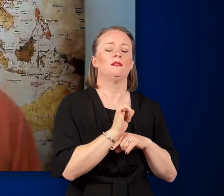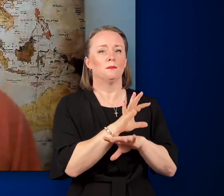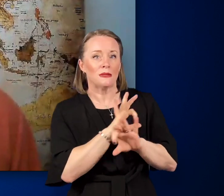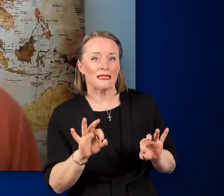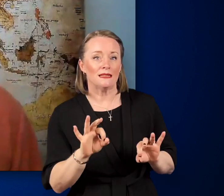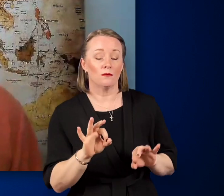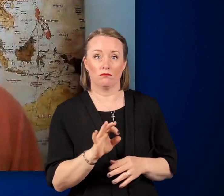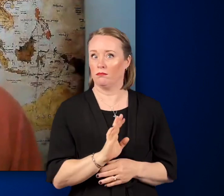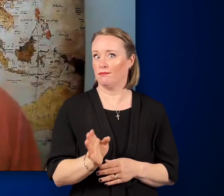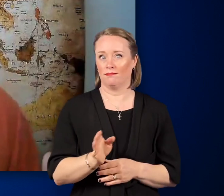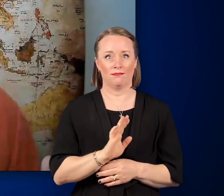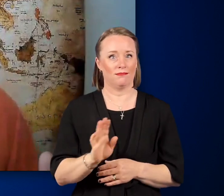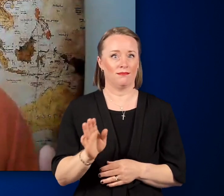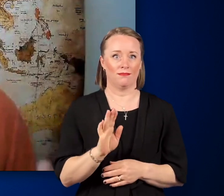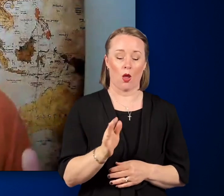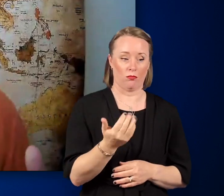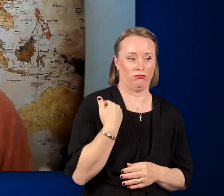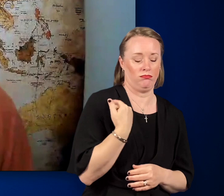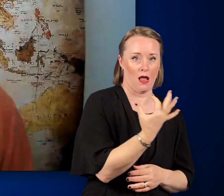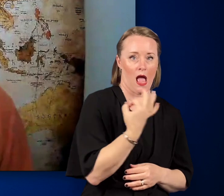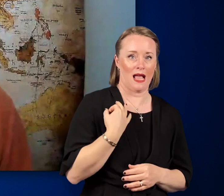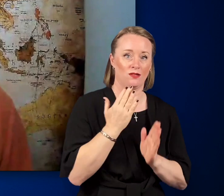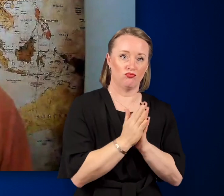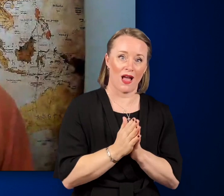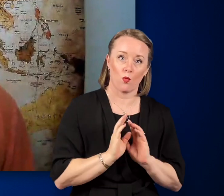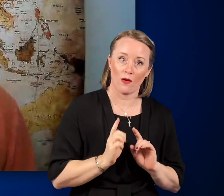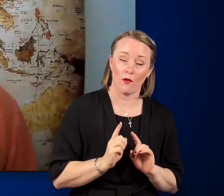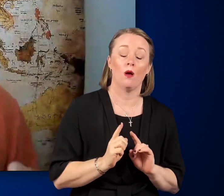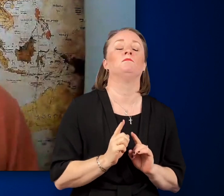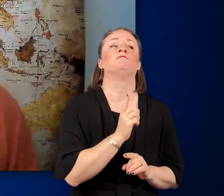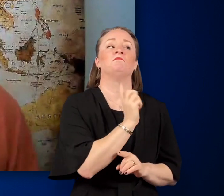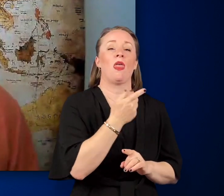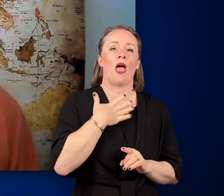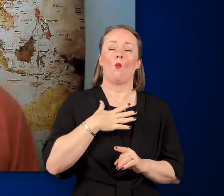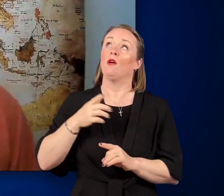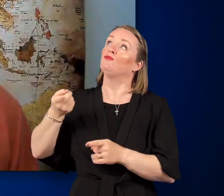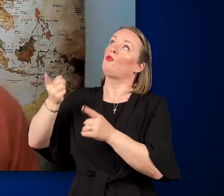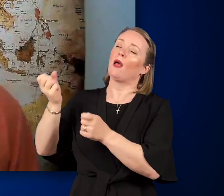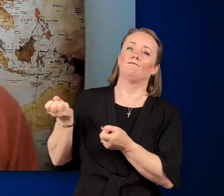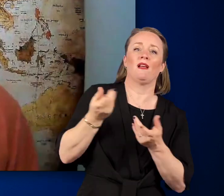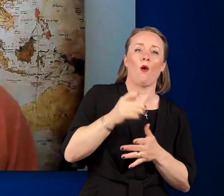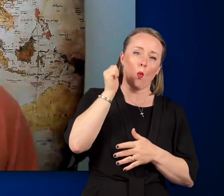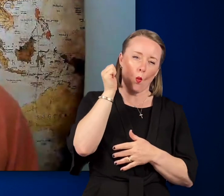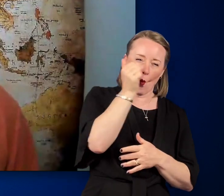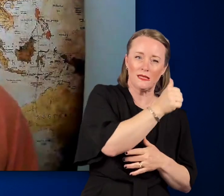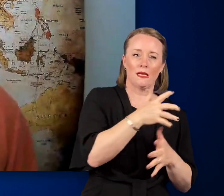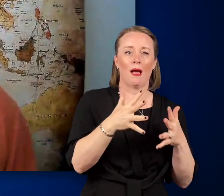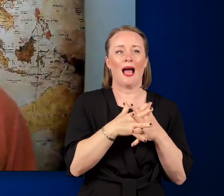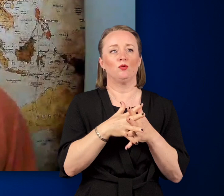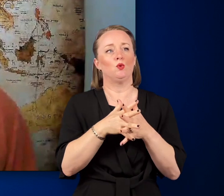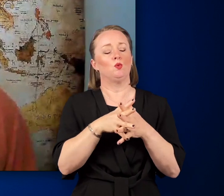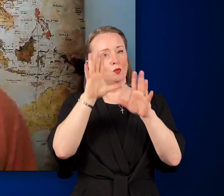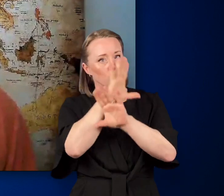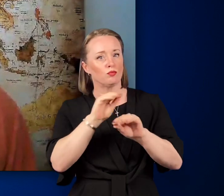peace. But one of the things they constantly ask for is that they would be wise in how they share